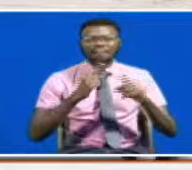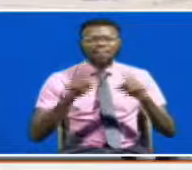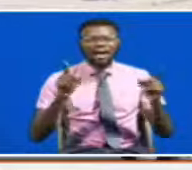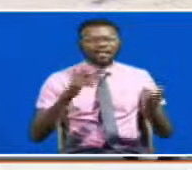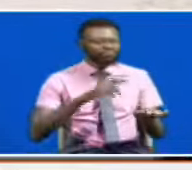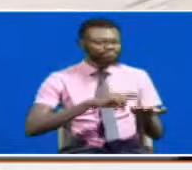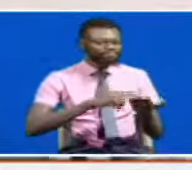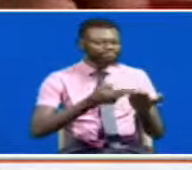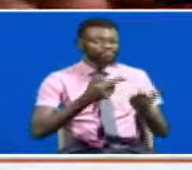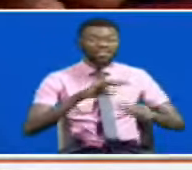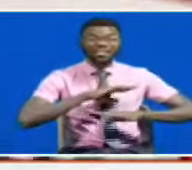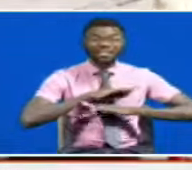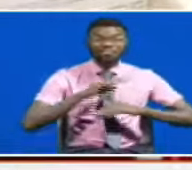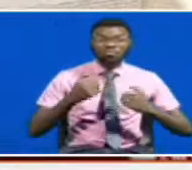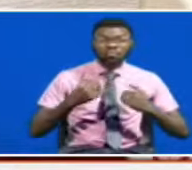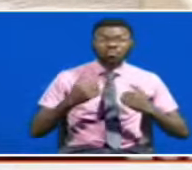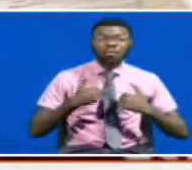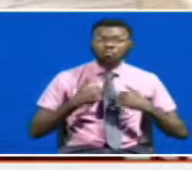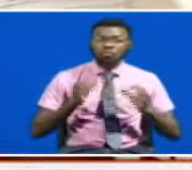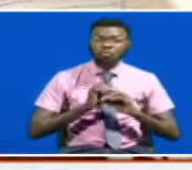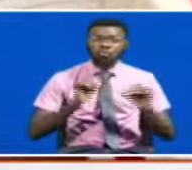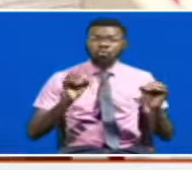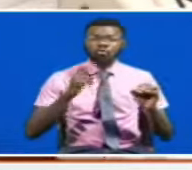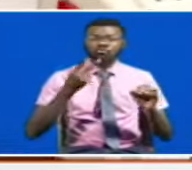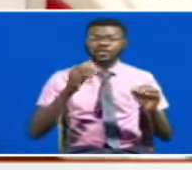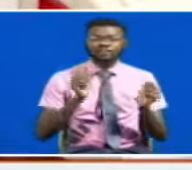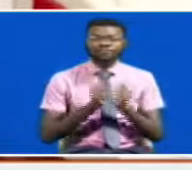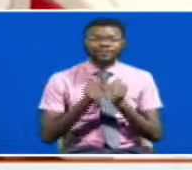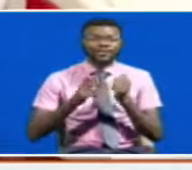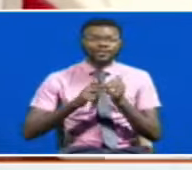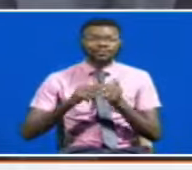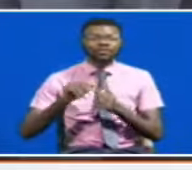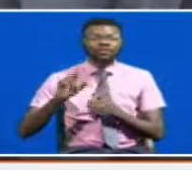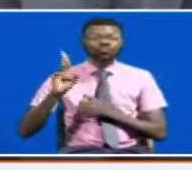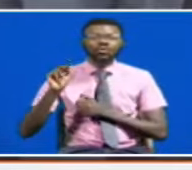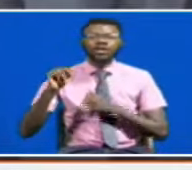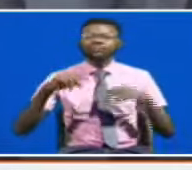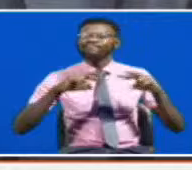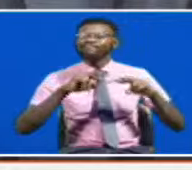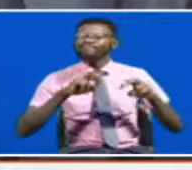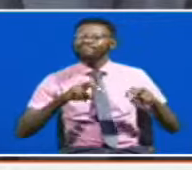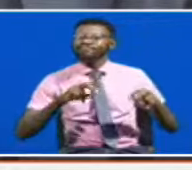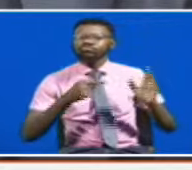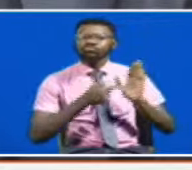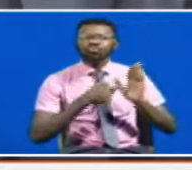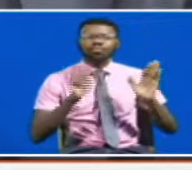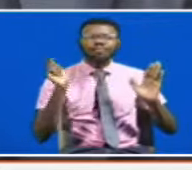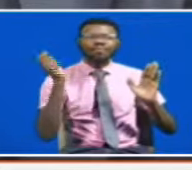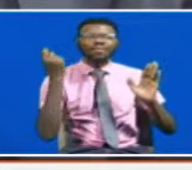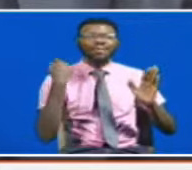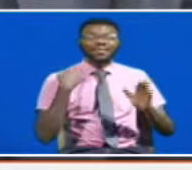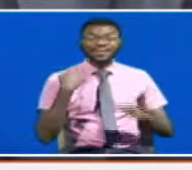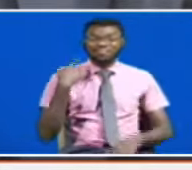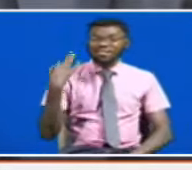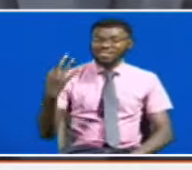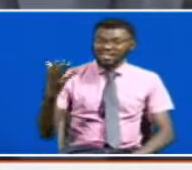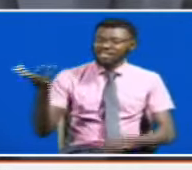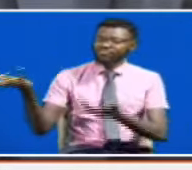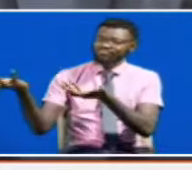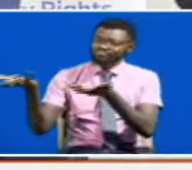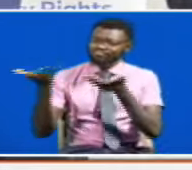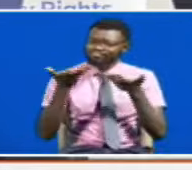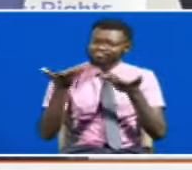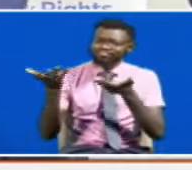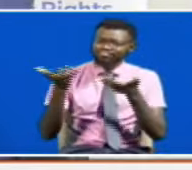have. A 2017 study by the United Nations ranked Kenya position 3 when it comes to trafficking